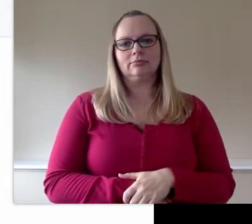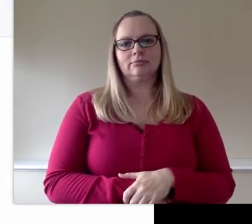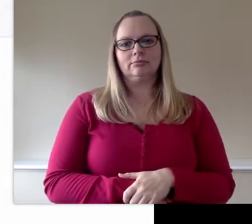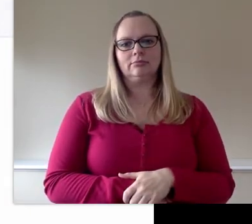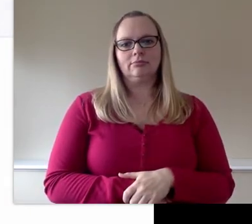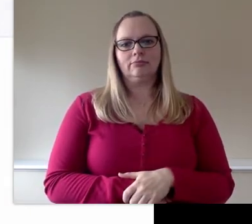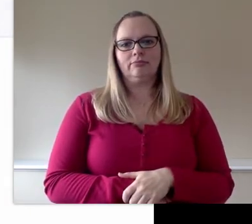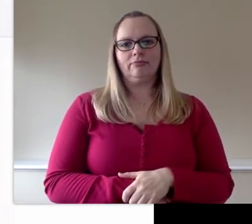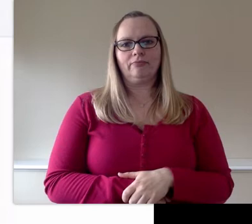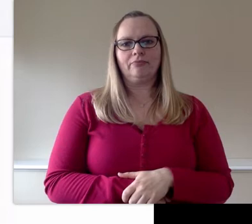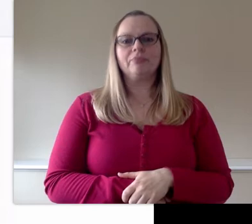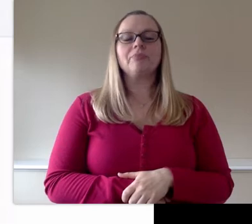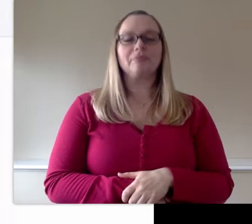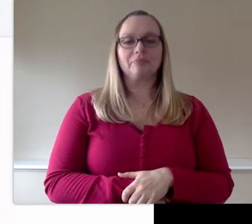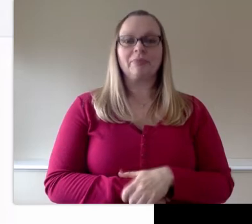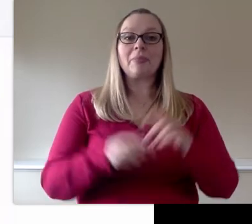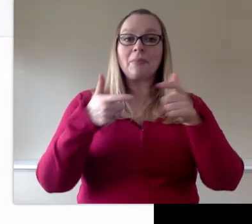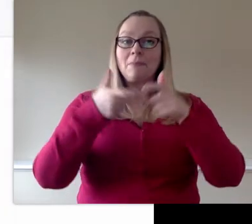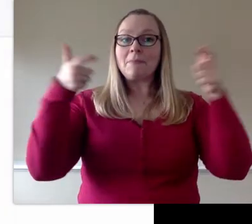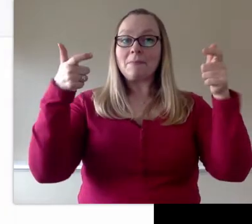D. The dividend